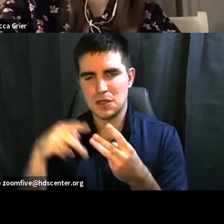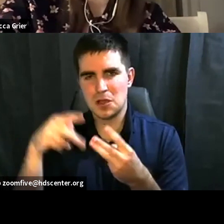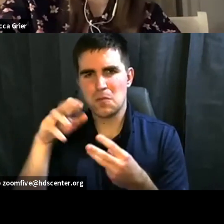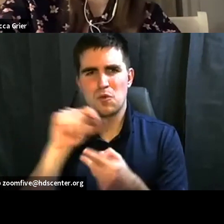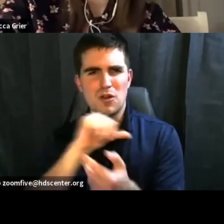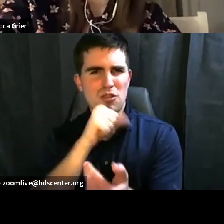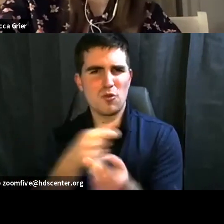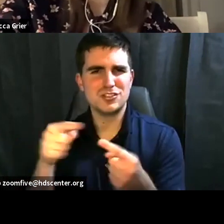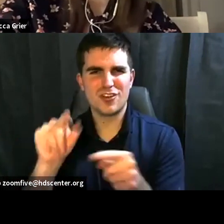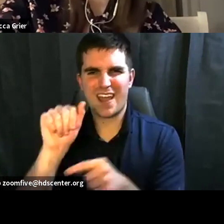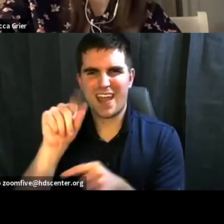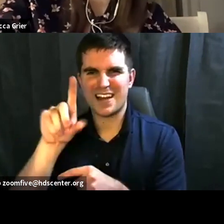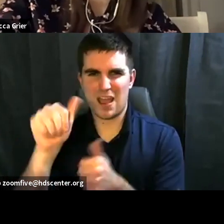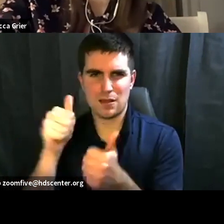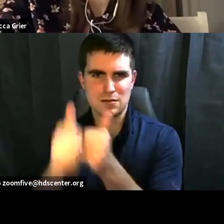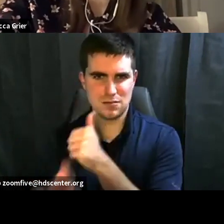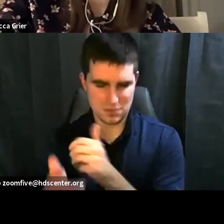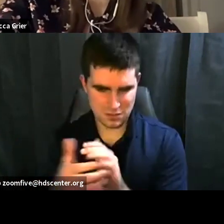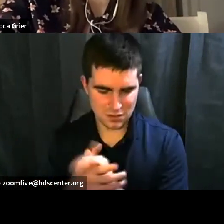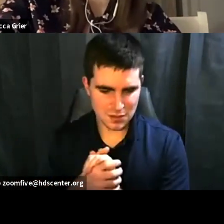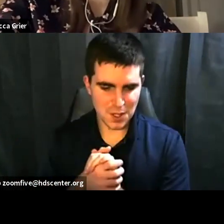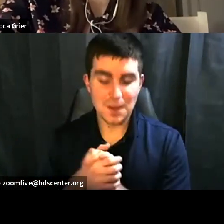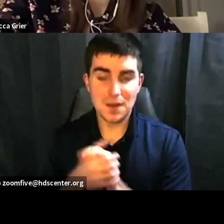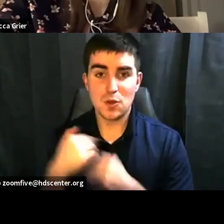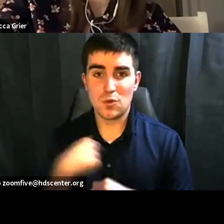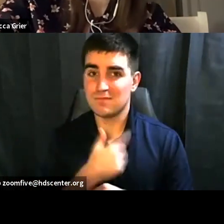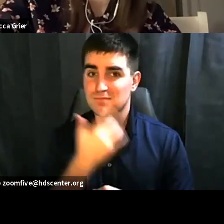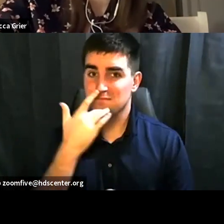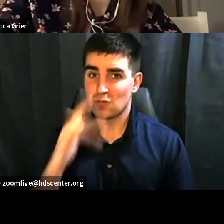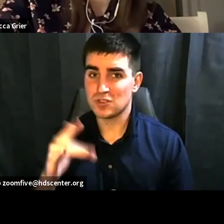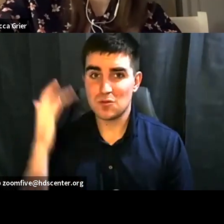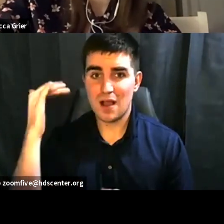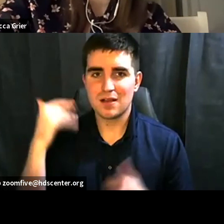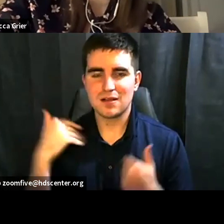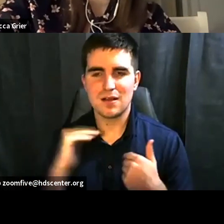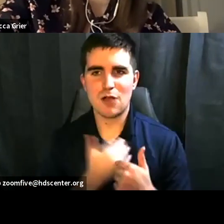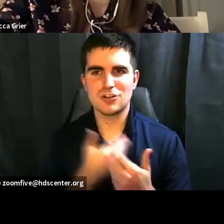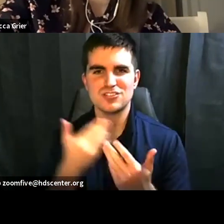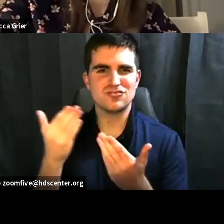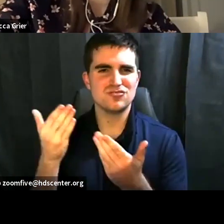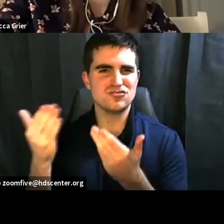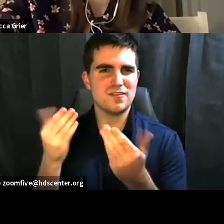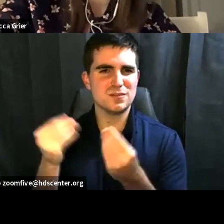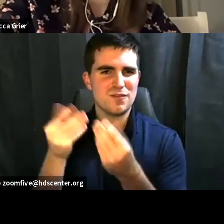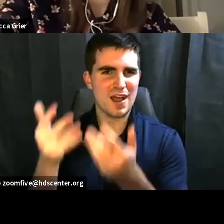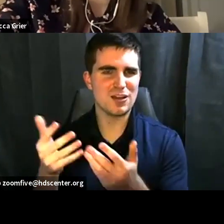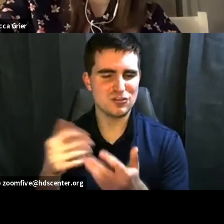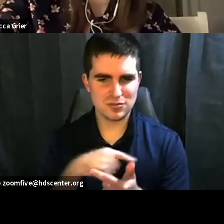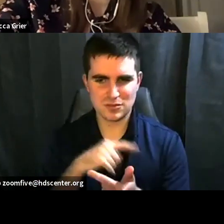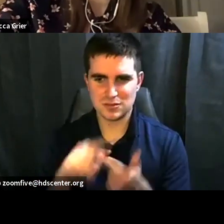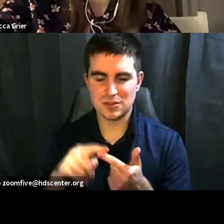initiation, is that we are very fortunate in that our service providers, our government stakeholders, our